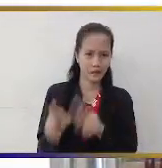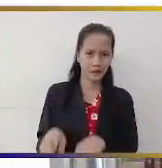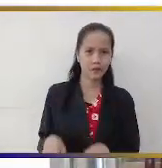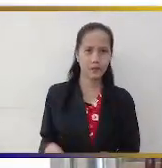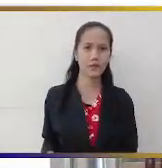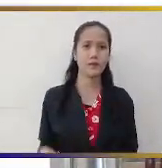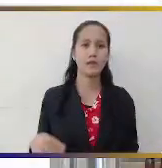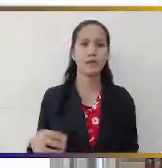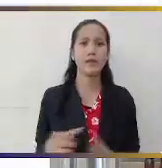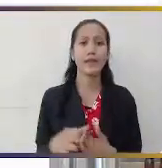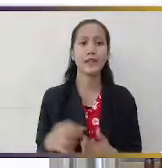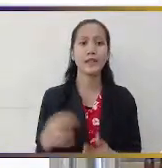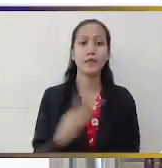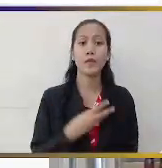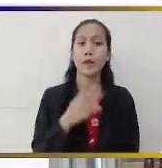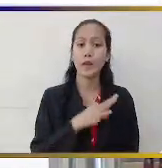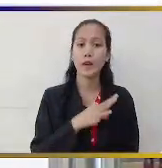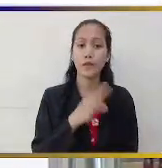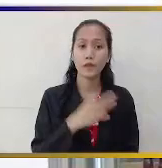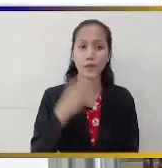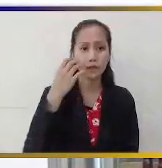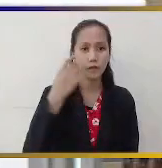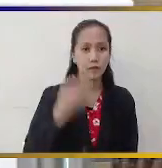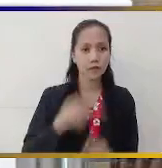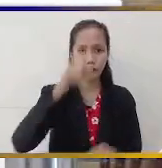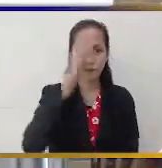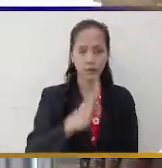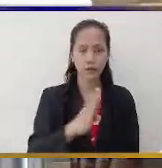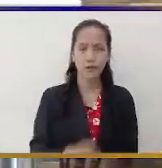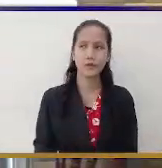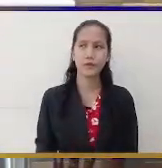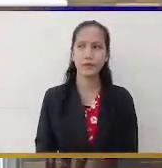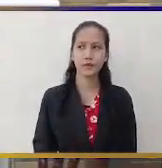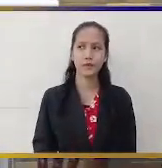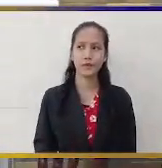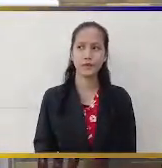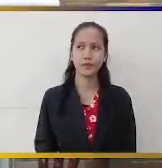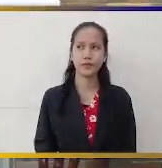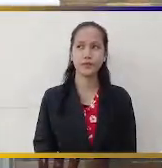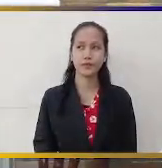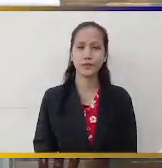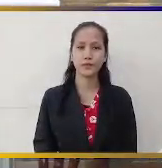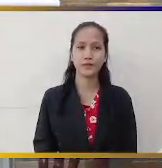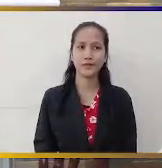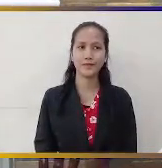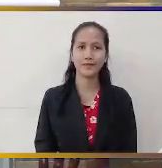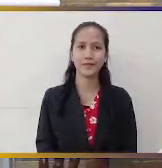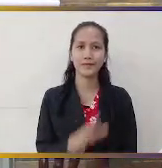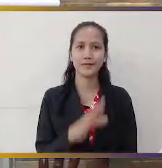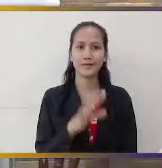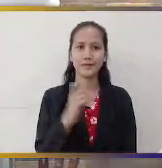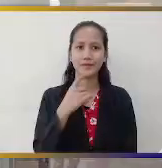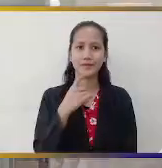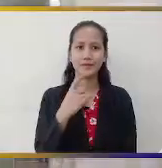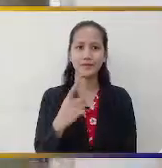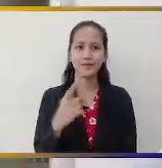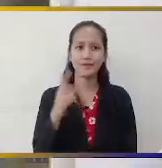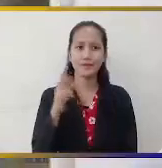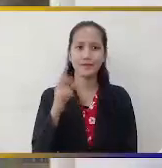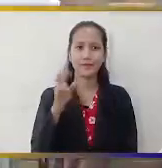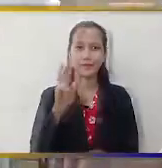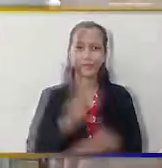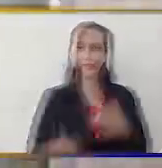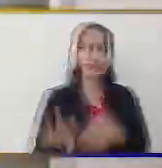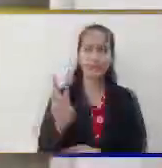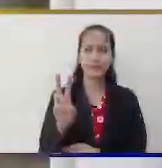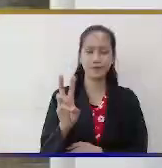it's true, and God knows that. He says it in the Bible. And look at it says there in verse 16.